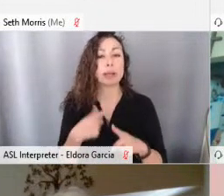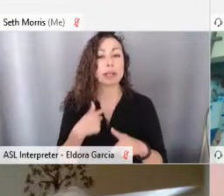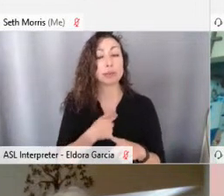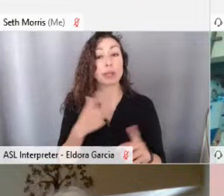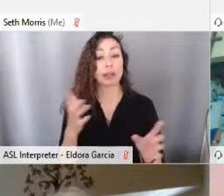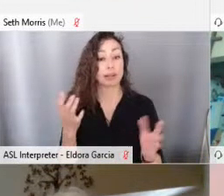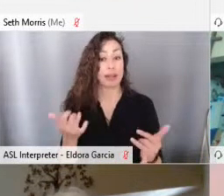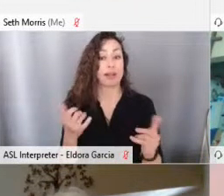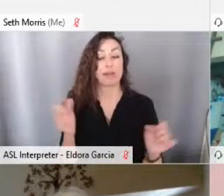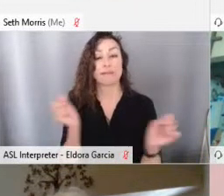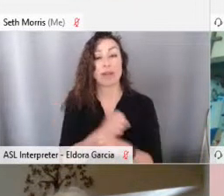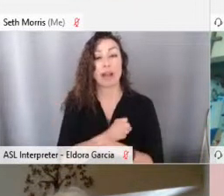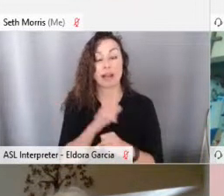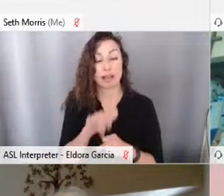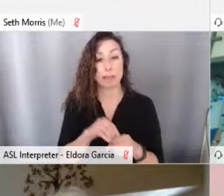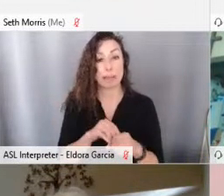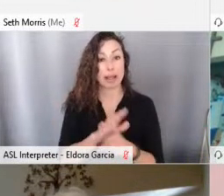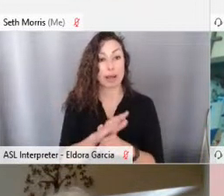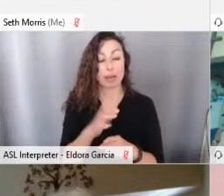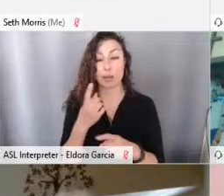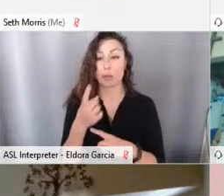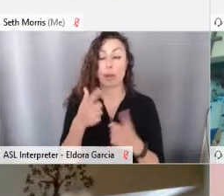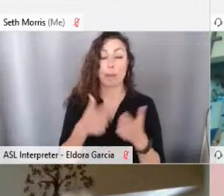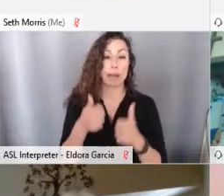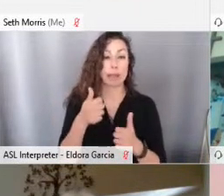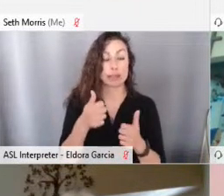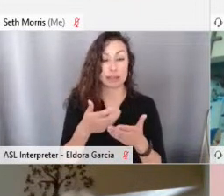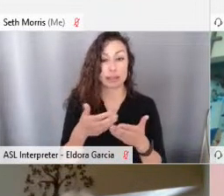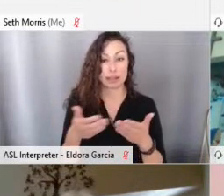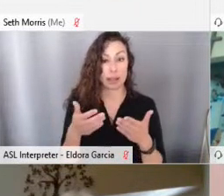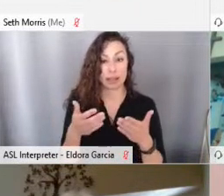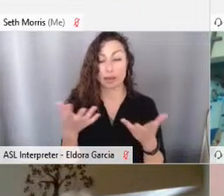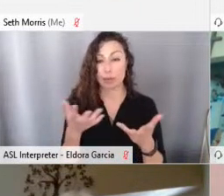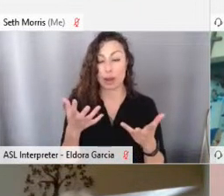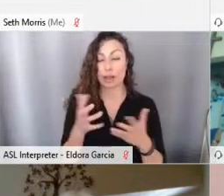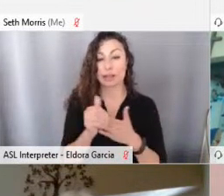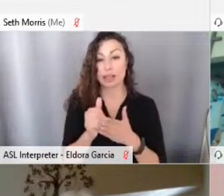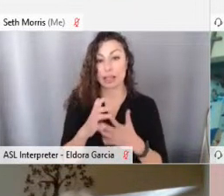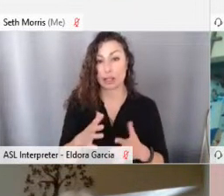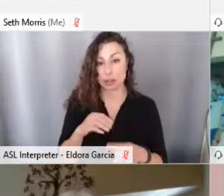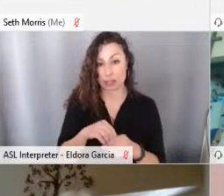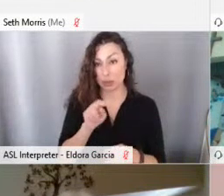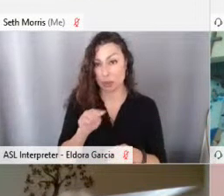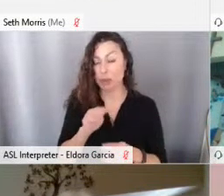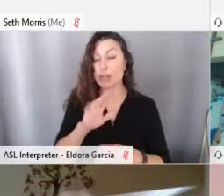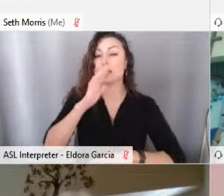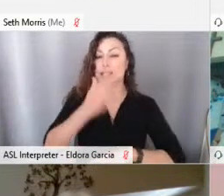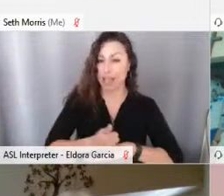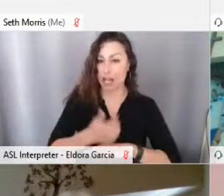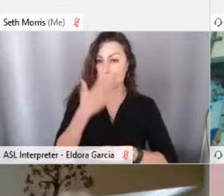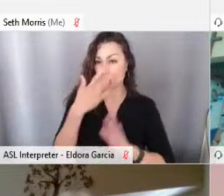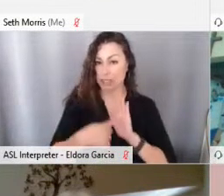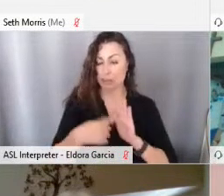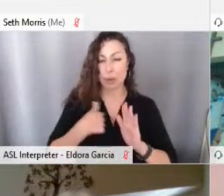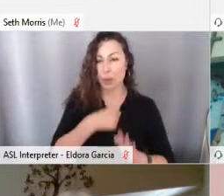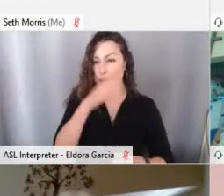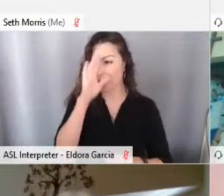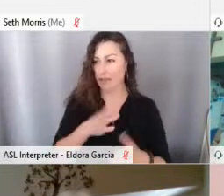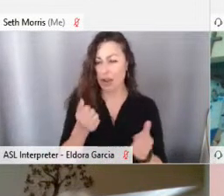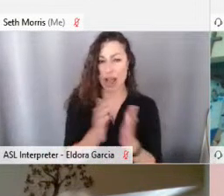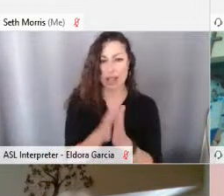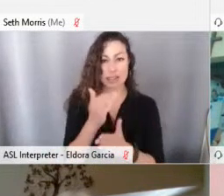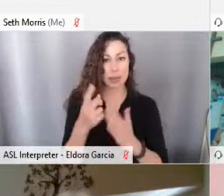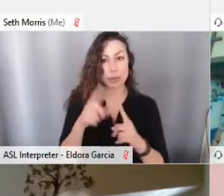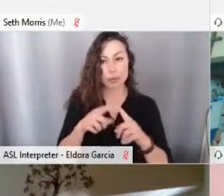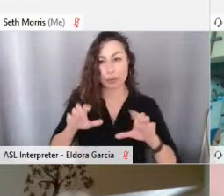the pandemic, I think the single most important thing is the leaders in New Mexico set the example for everybody. And we never ask anybody to